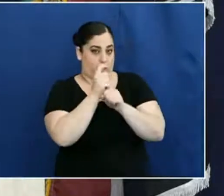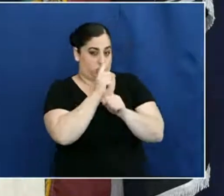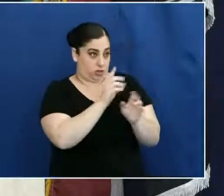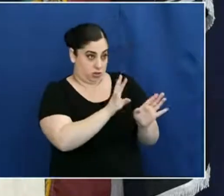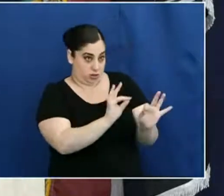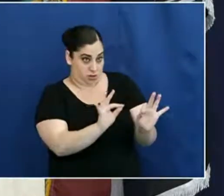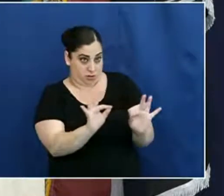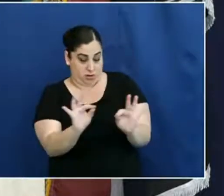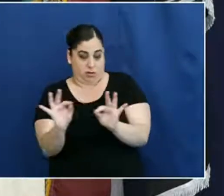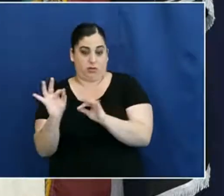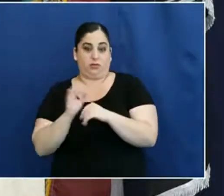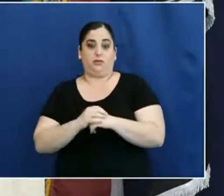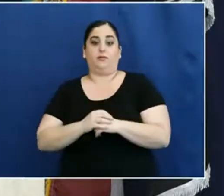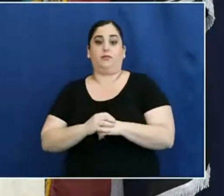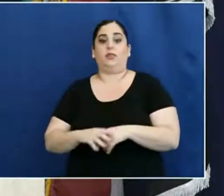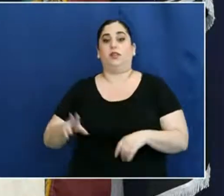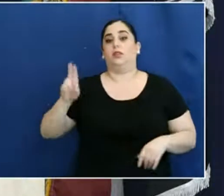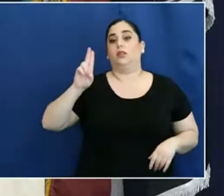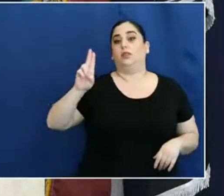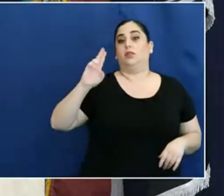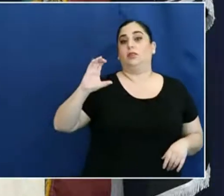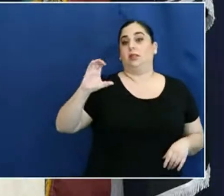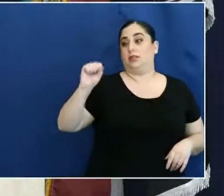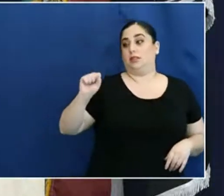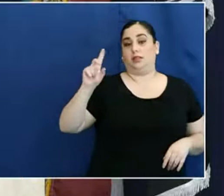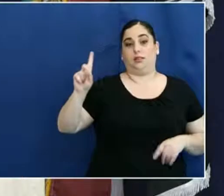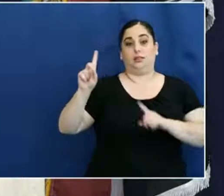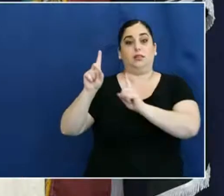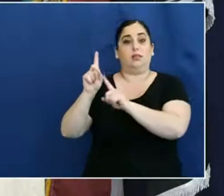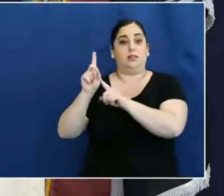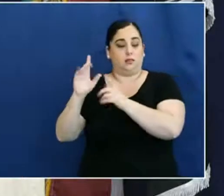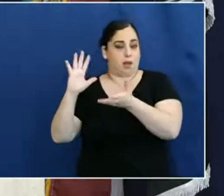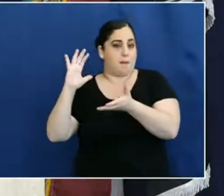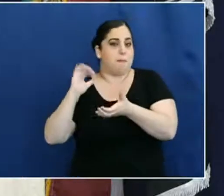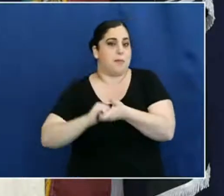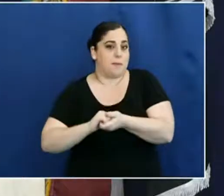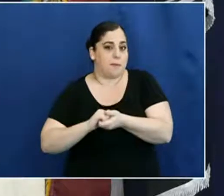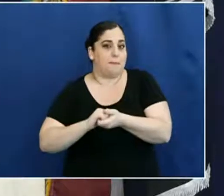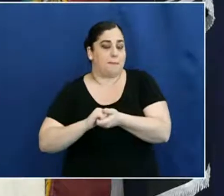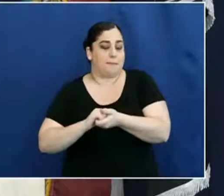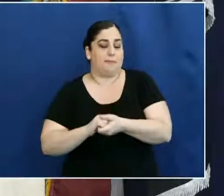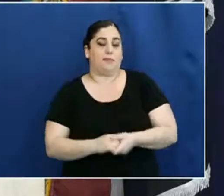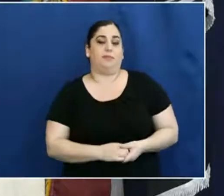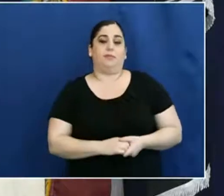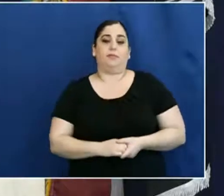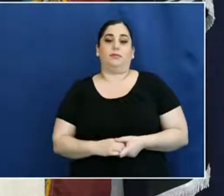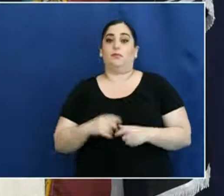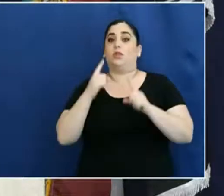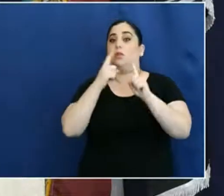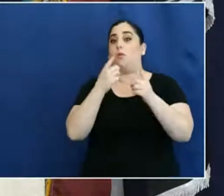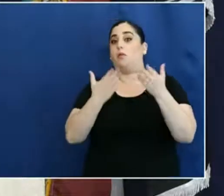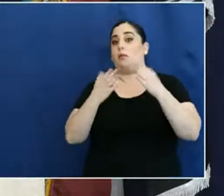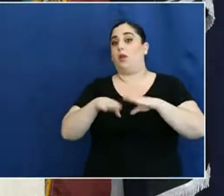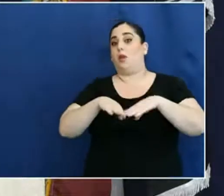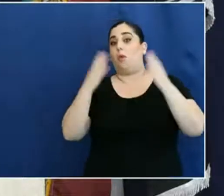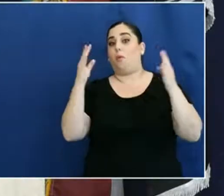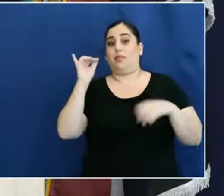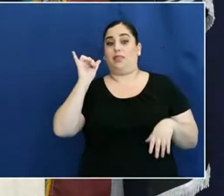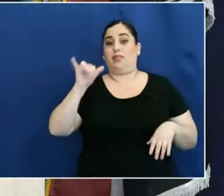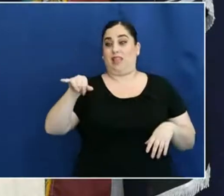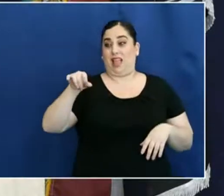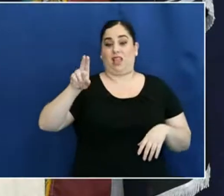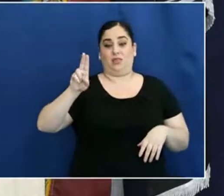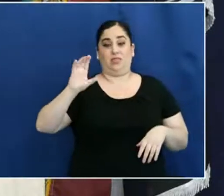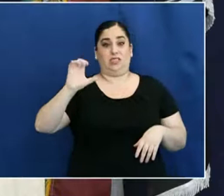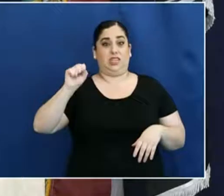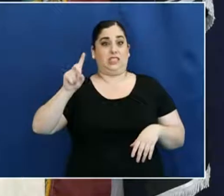a tremendous partner and ally. We do continue to work closely with them on a number of other sites. And there are discussions, and we think once the supply